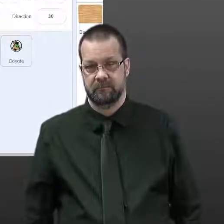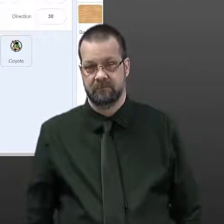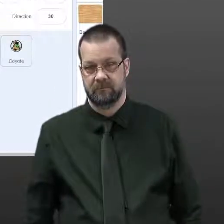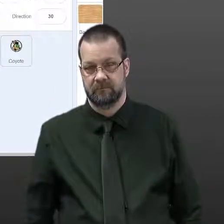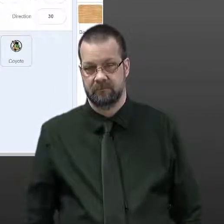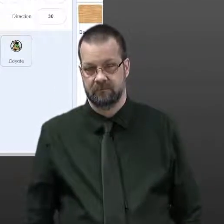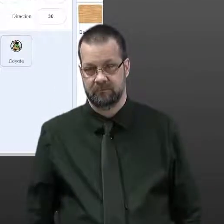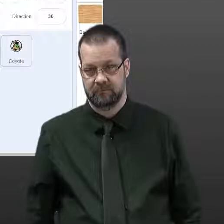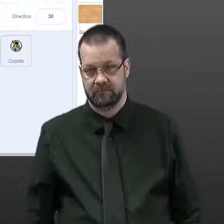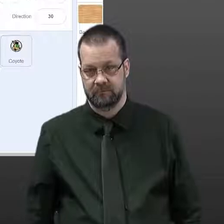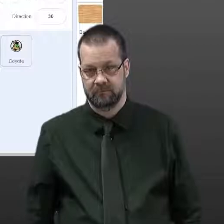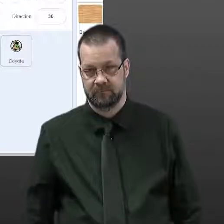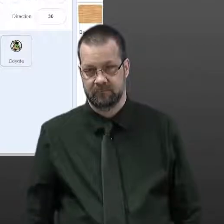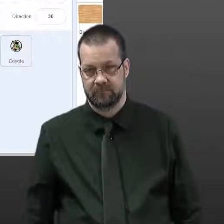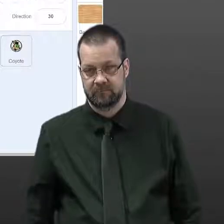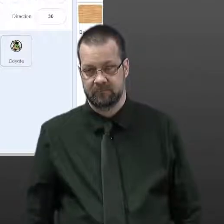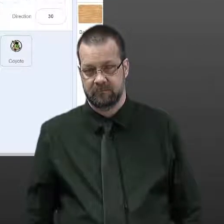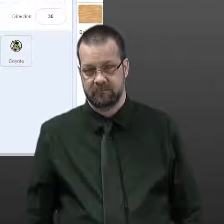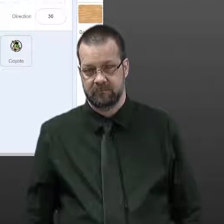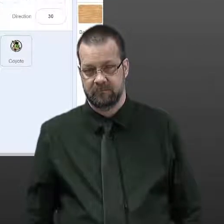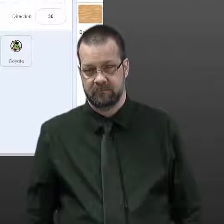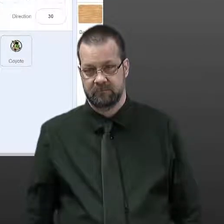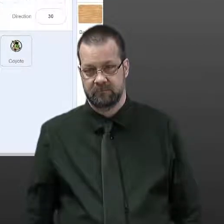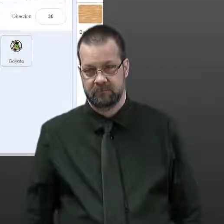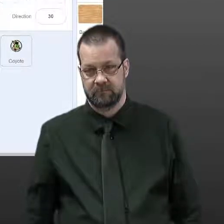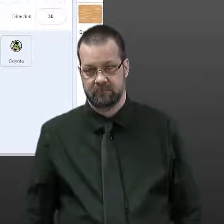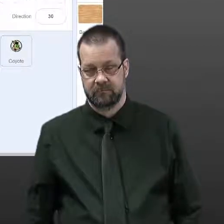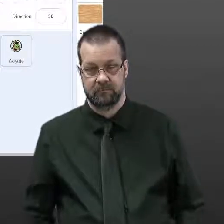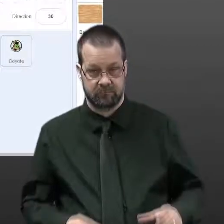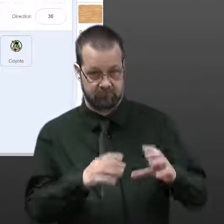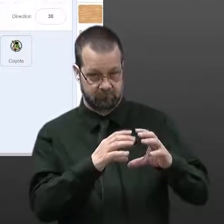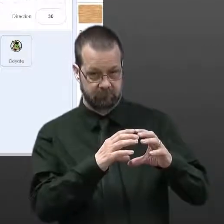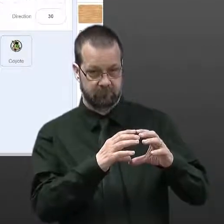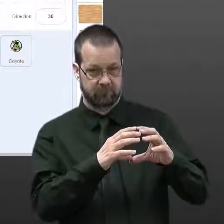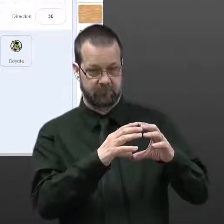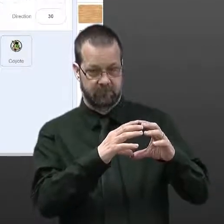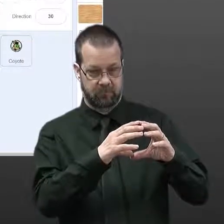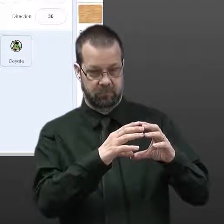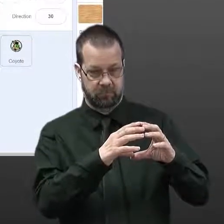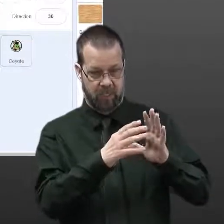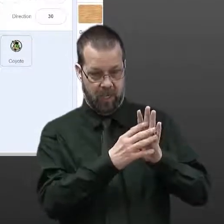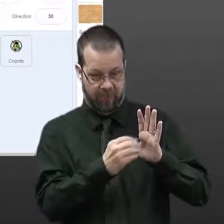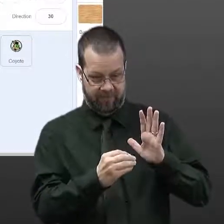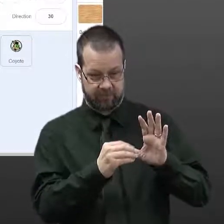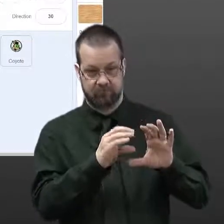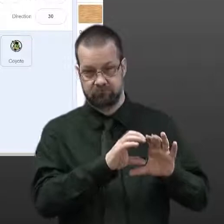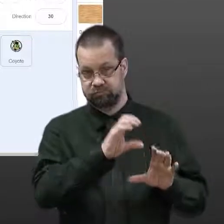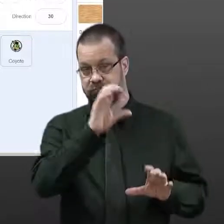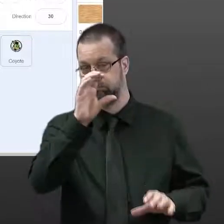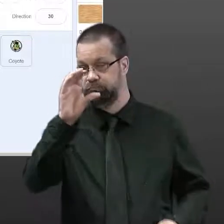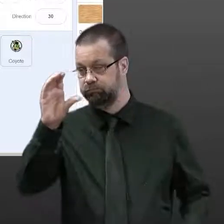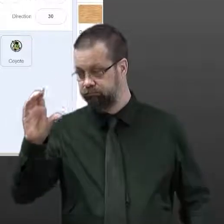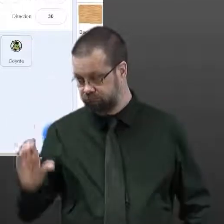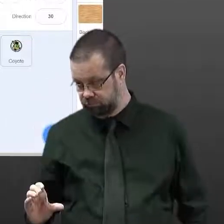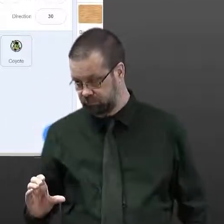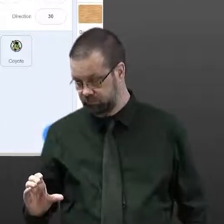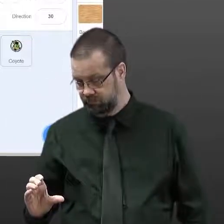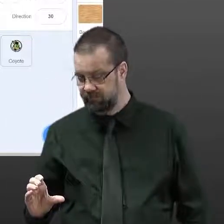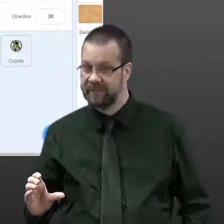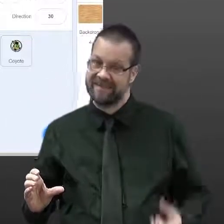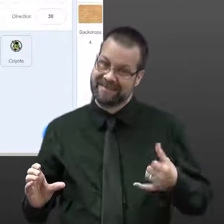So once we let go, after we build up some power, it should make a clone and then shoot that